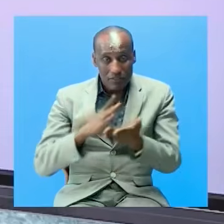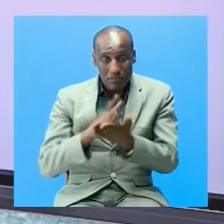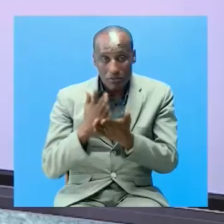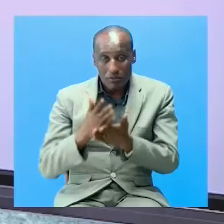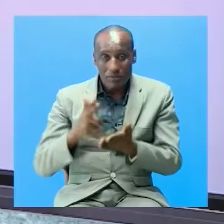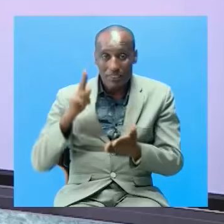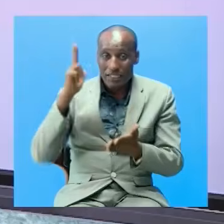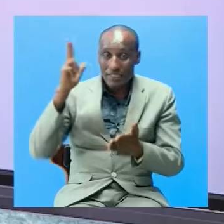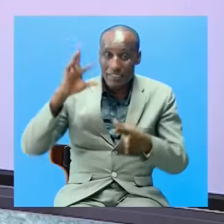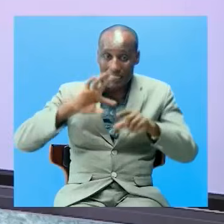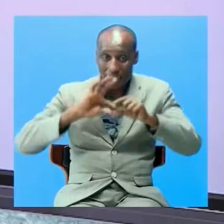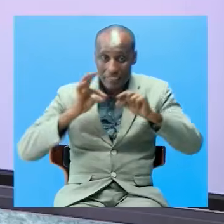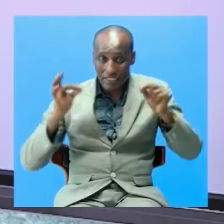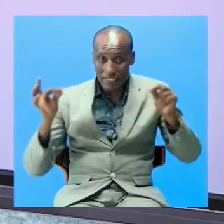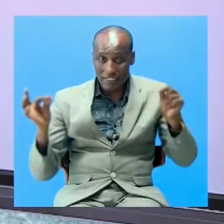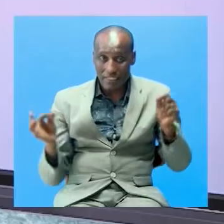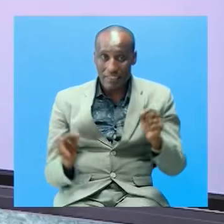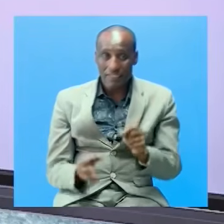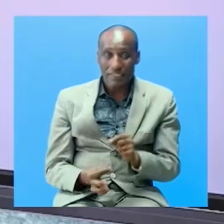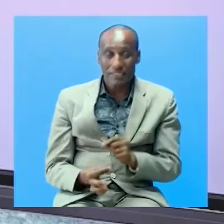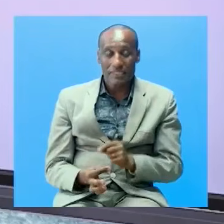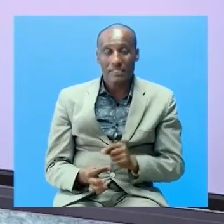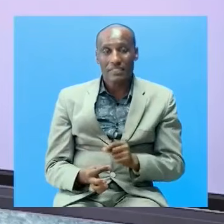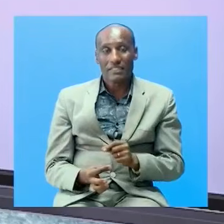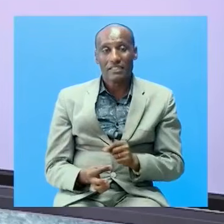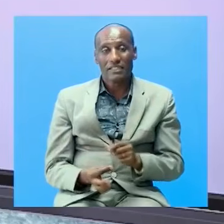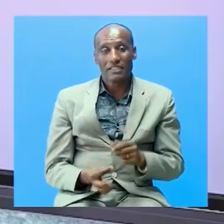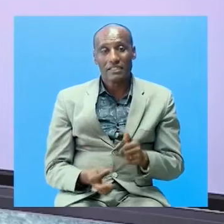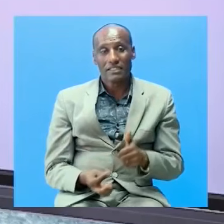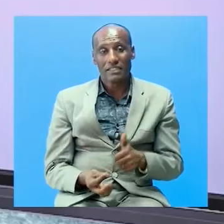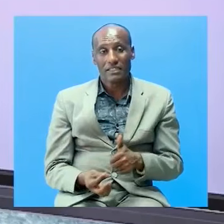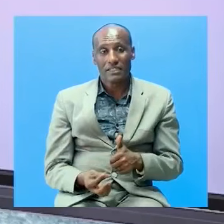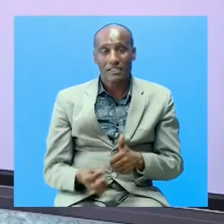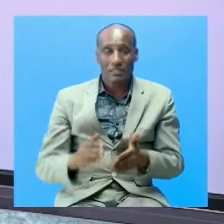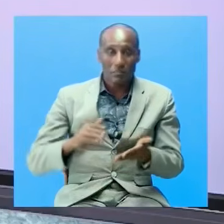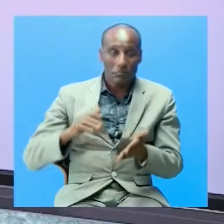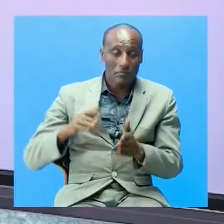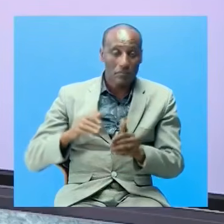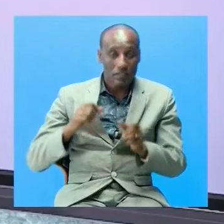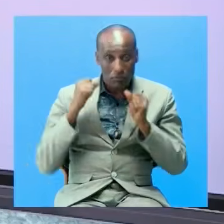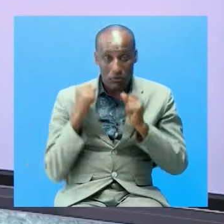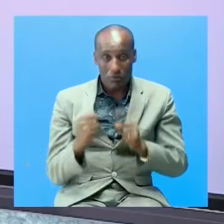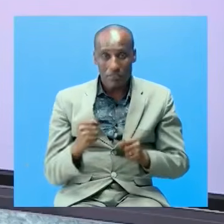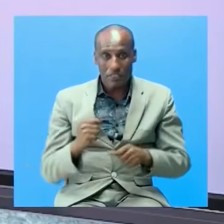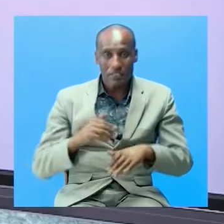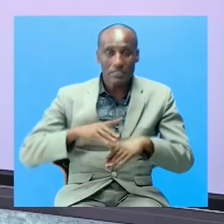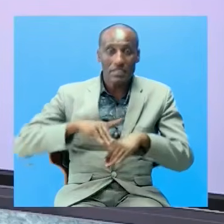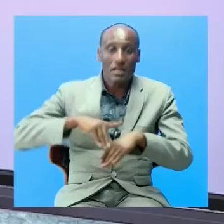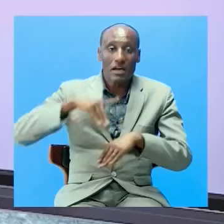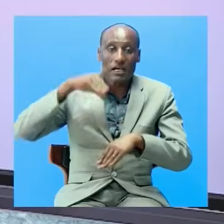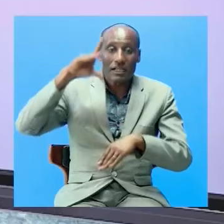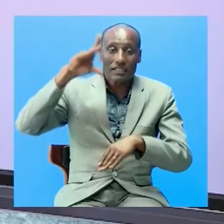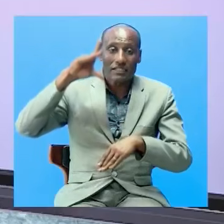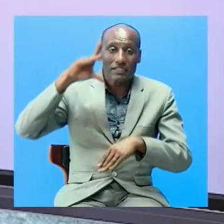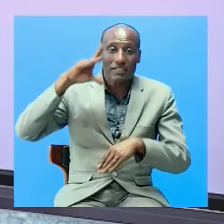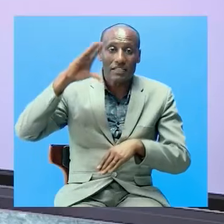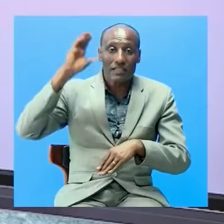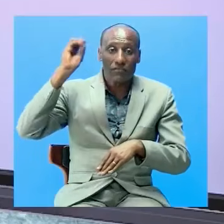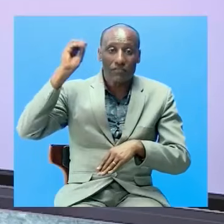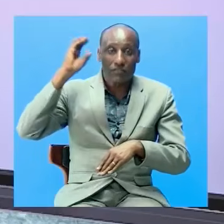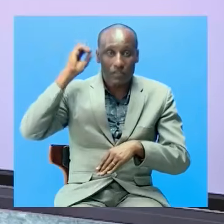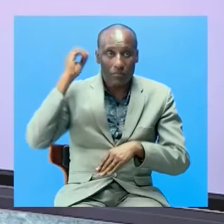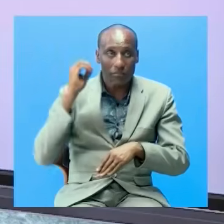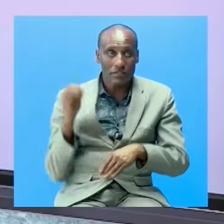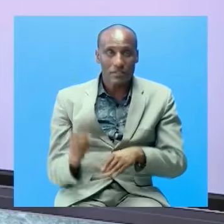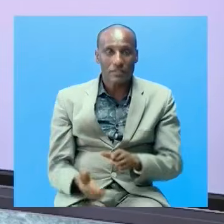Now, do you understand or can you tell the difference between these three? Yes? Yes, the possibility of these three is